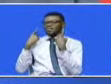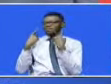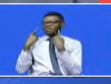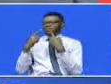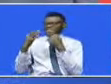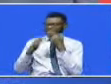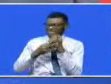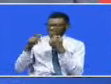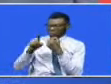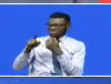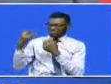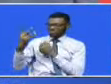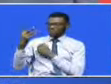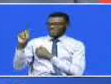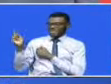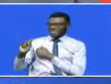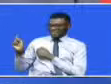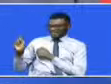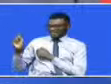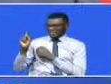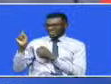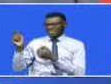8.4 trillion debt